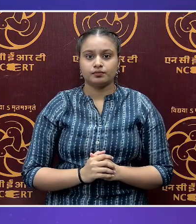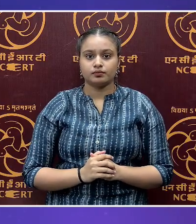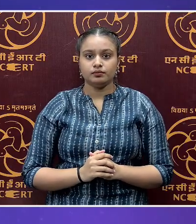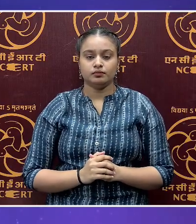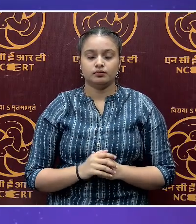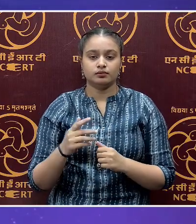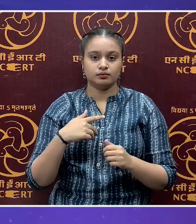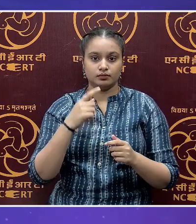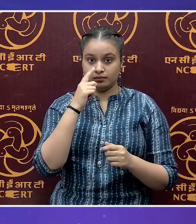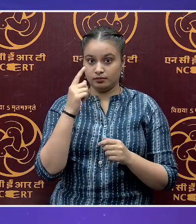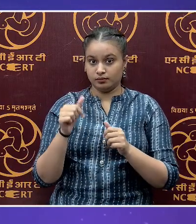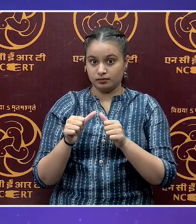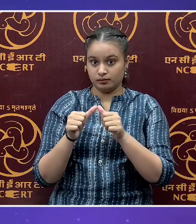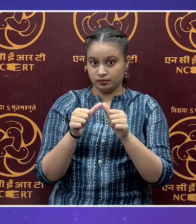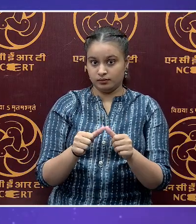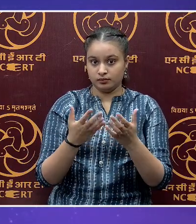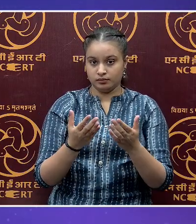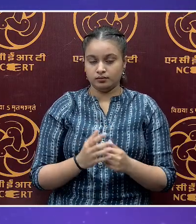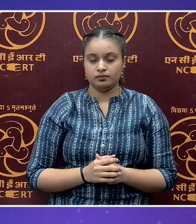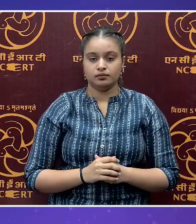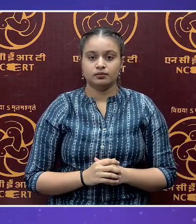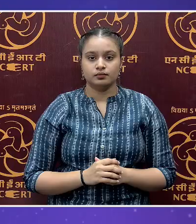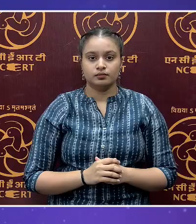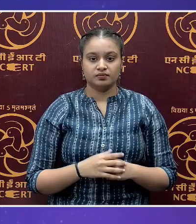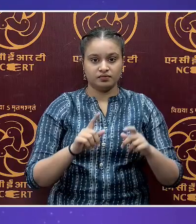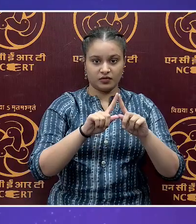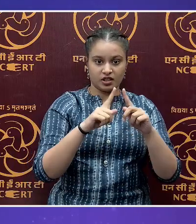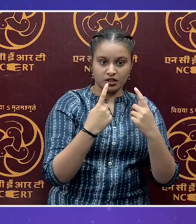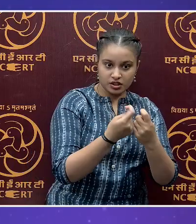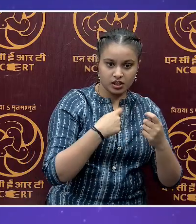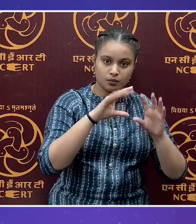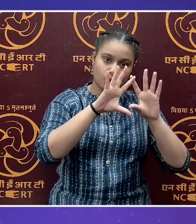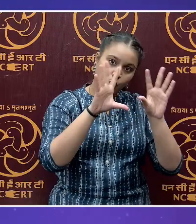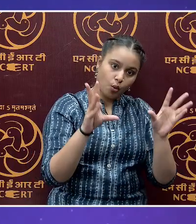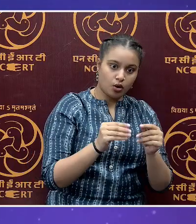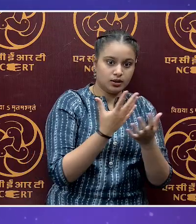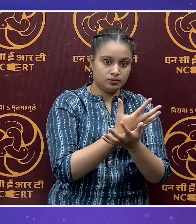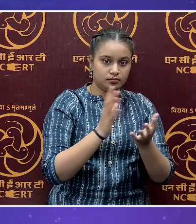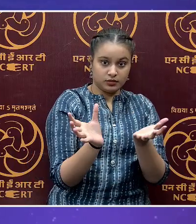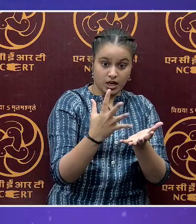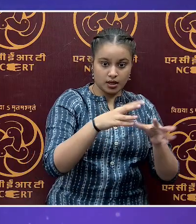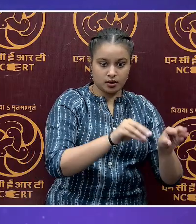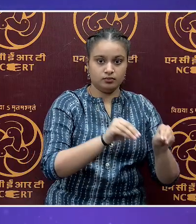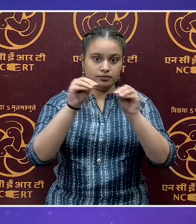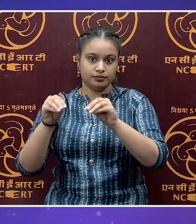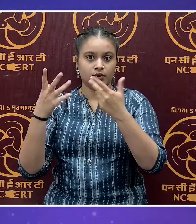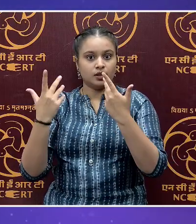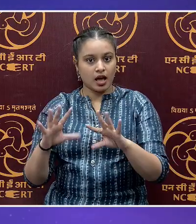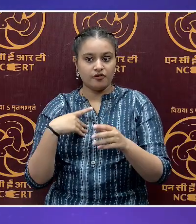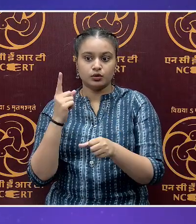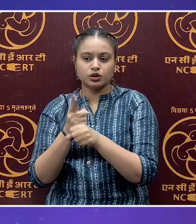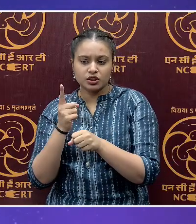I'll give you introduction here for the data transfer points of view. Team has already transferred data, but there are certain queries comes from the